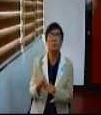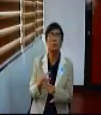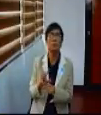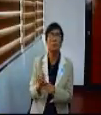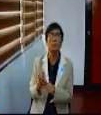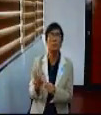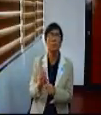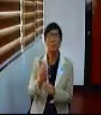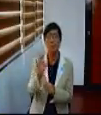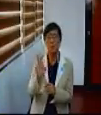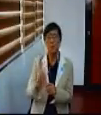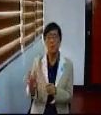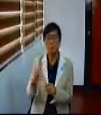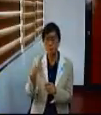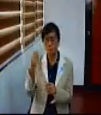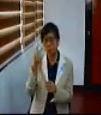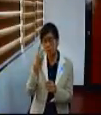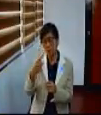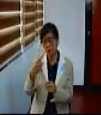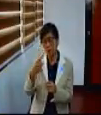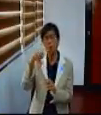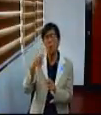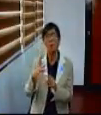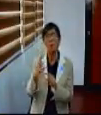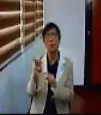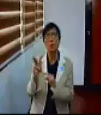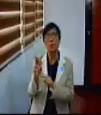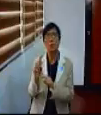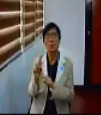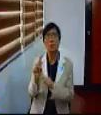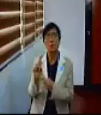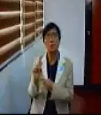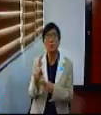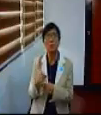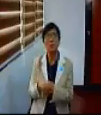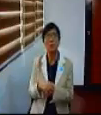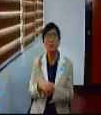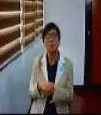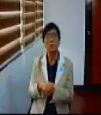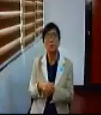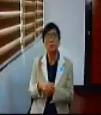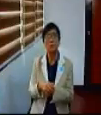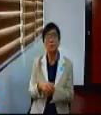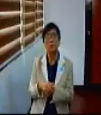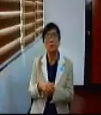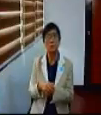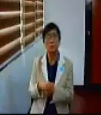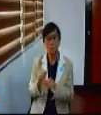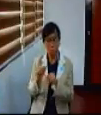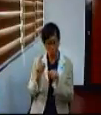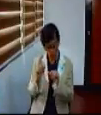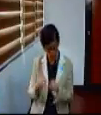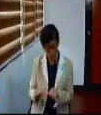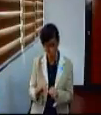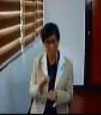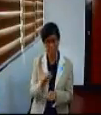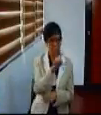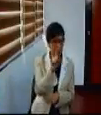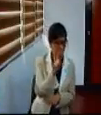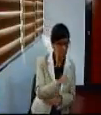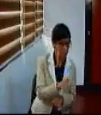bottom of the reality unless you share that information. So we can inquire